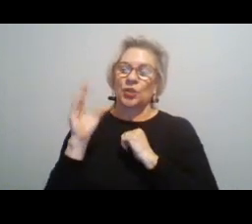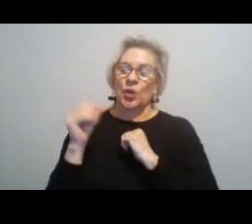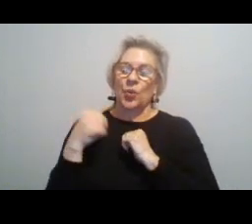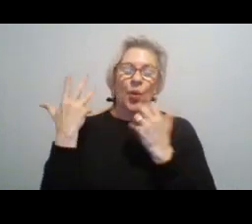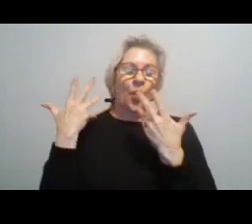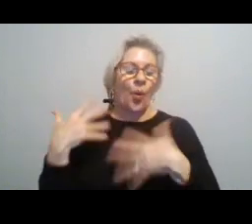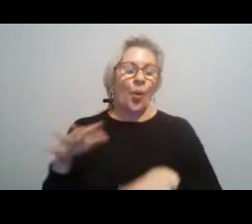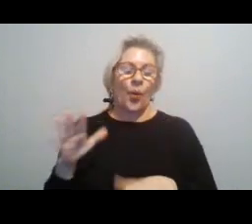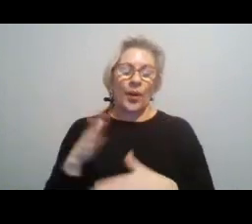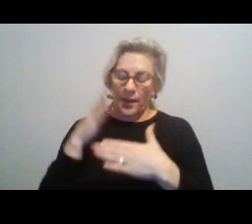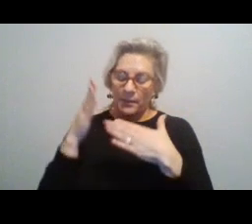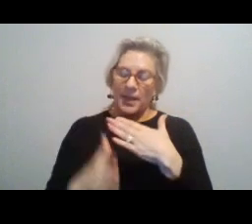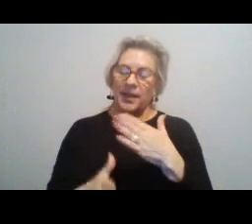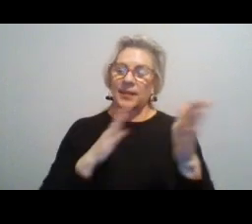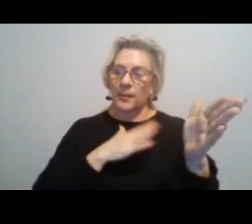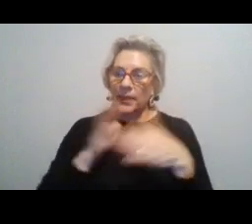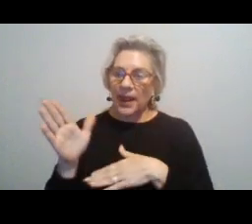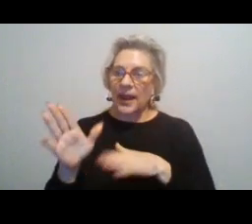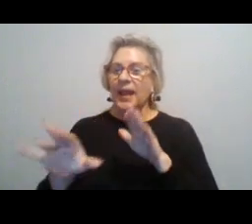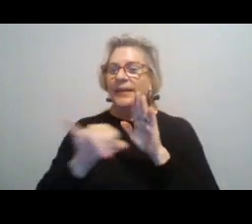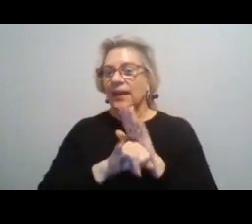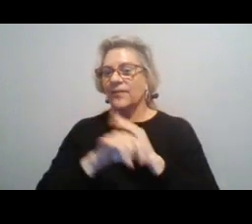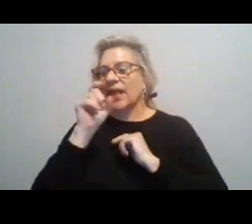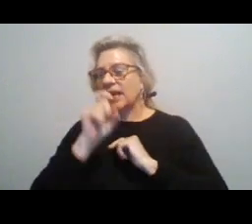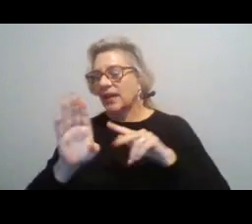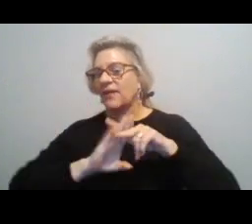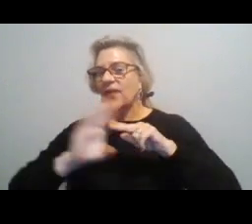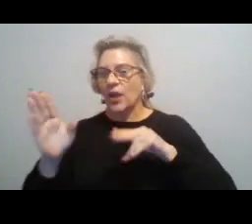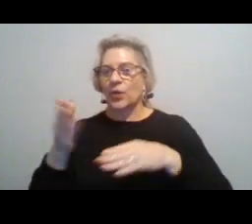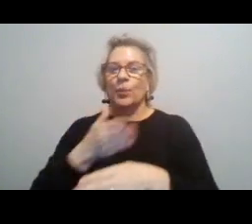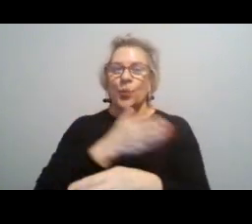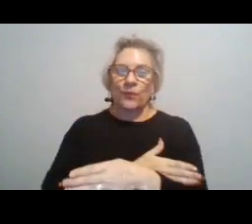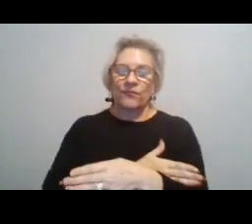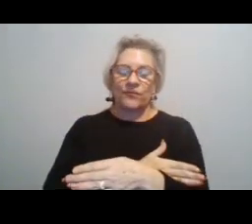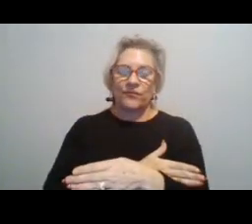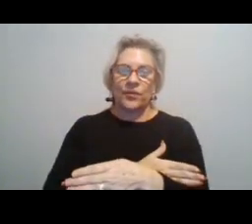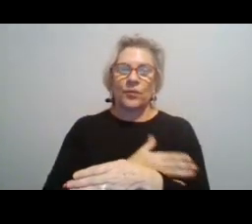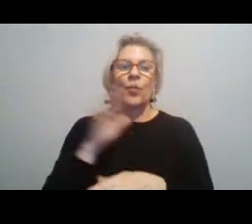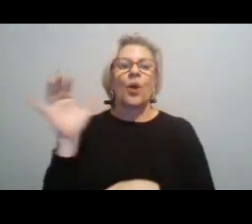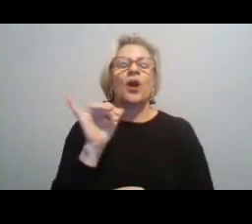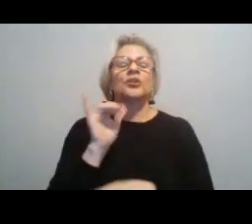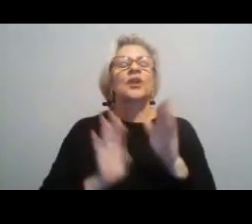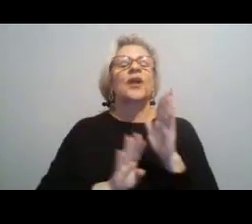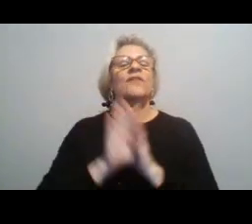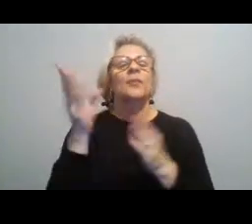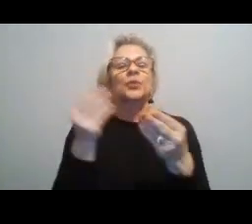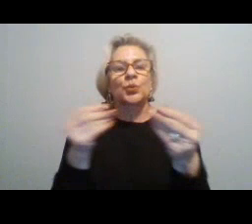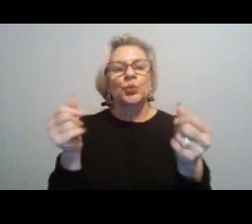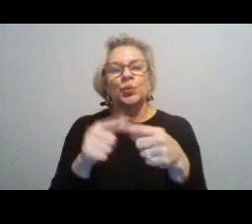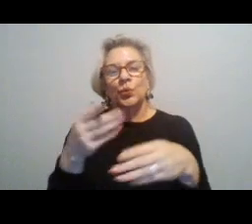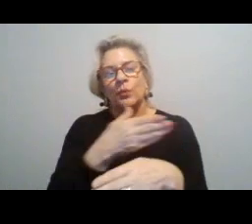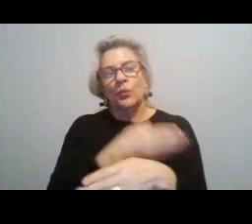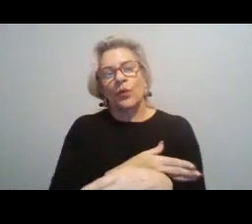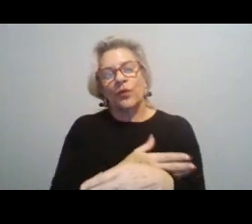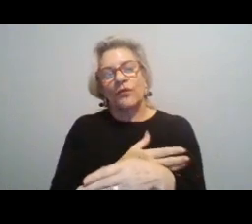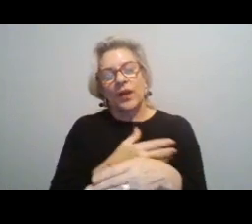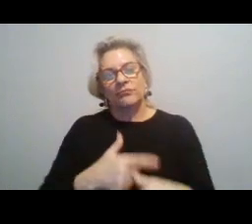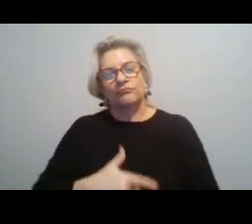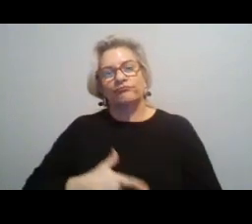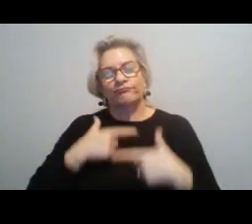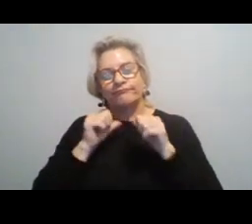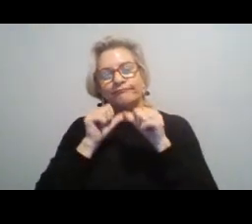really completed the planning and have identified the needed evacuation improvements. And we've also developed solutions to improve resiliency and